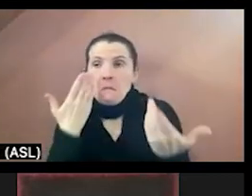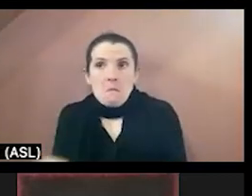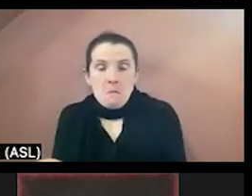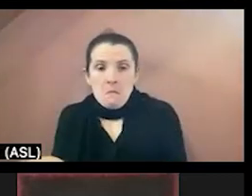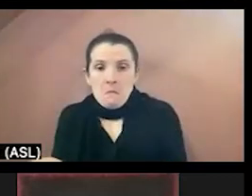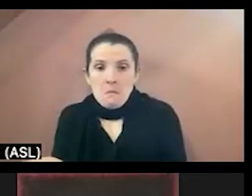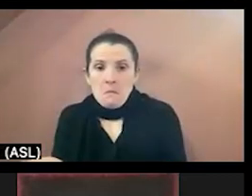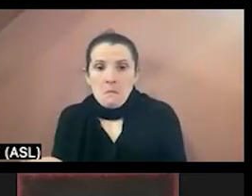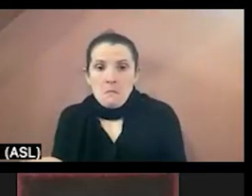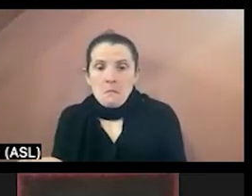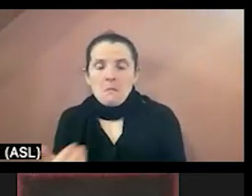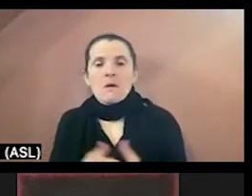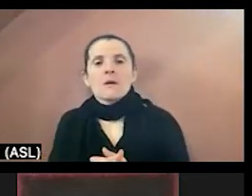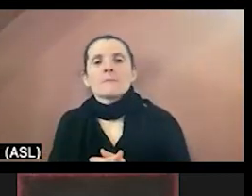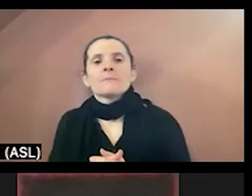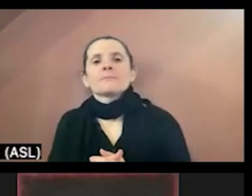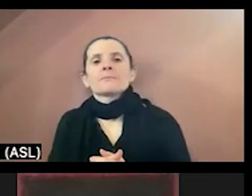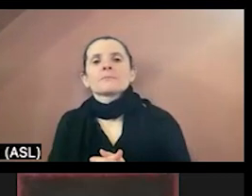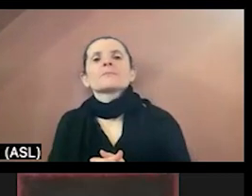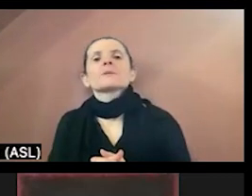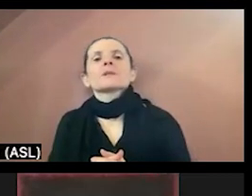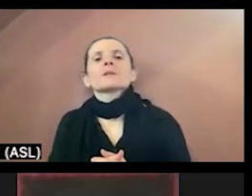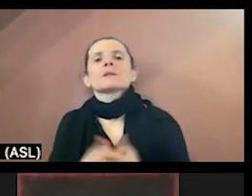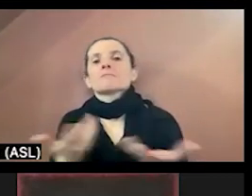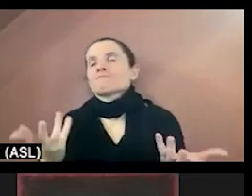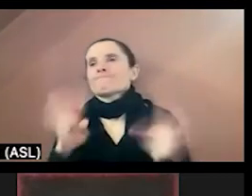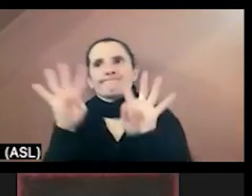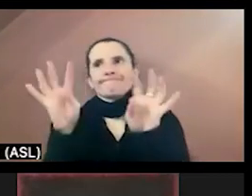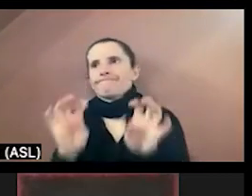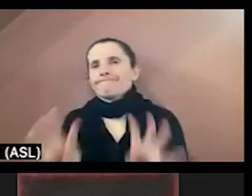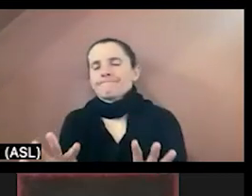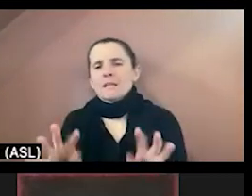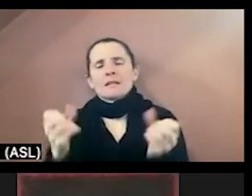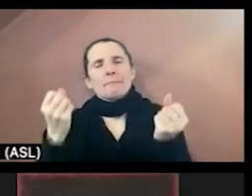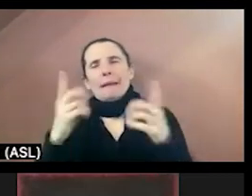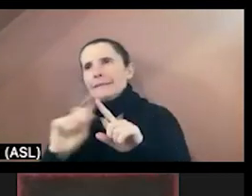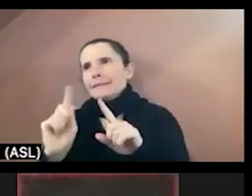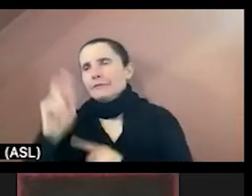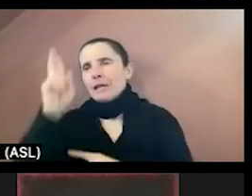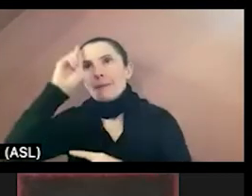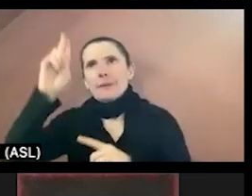astronomical measuration, we don't know. We have multiple hypotheses,